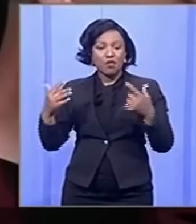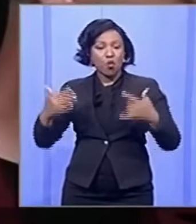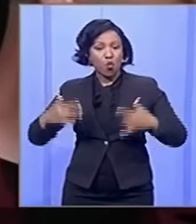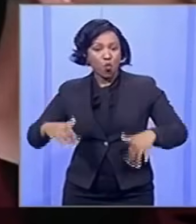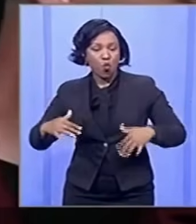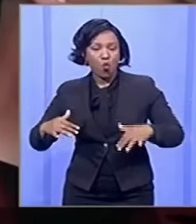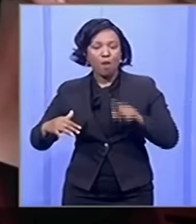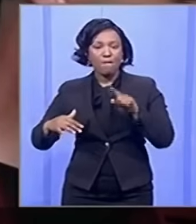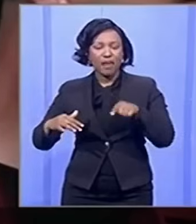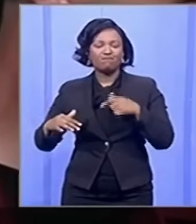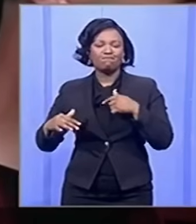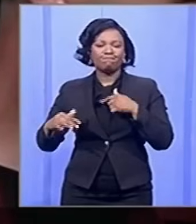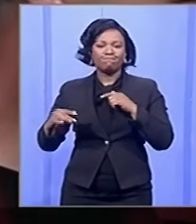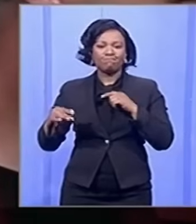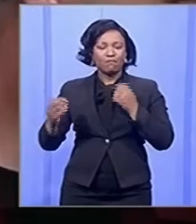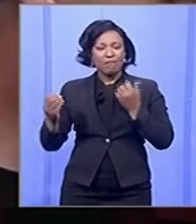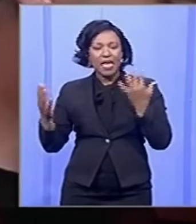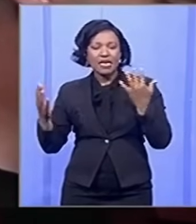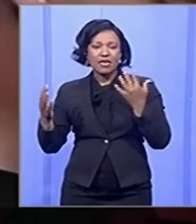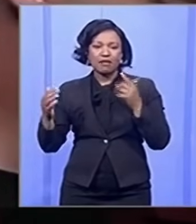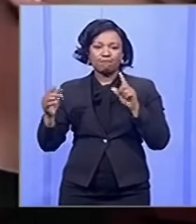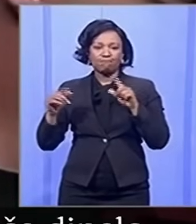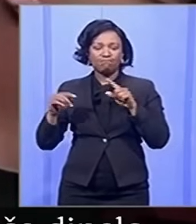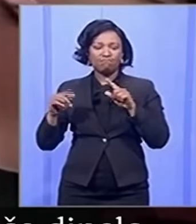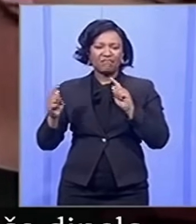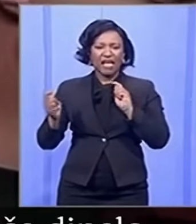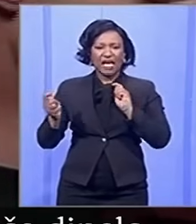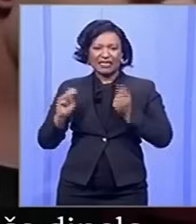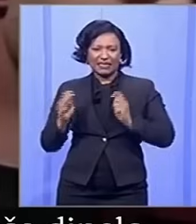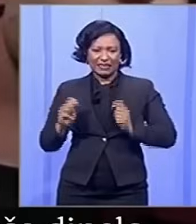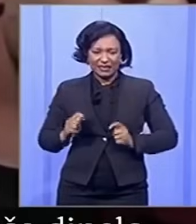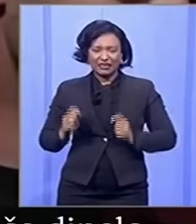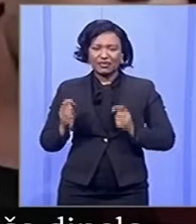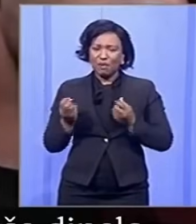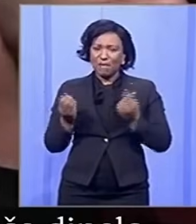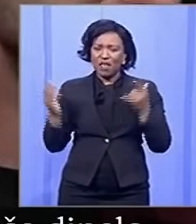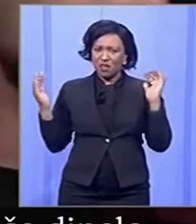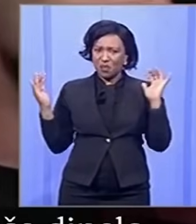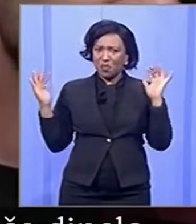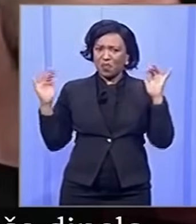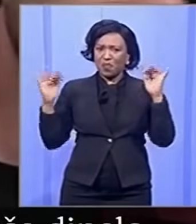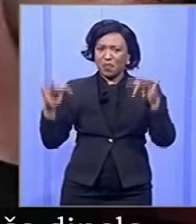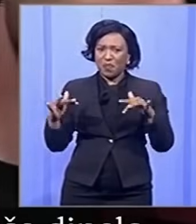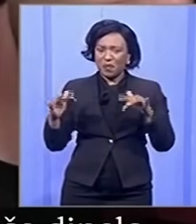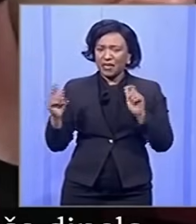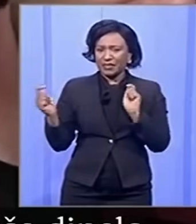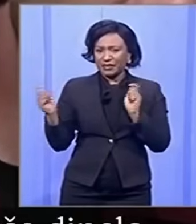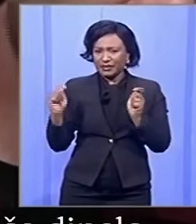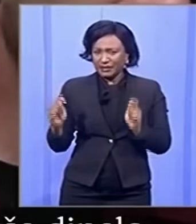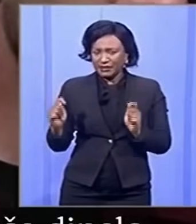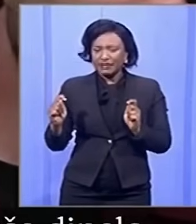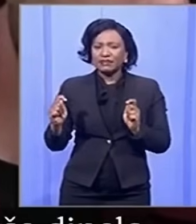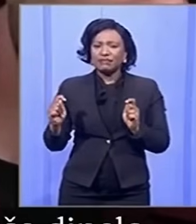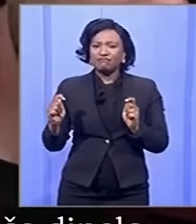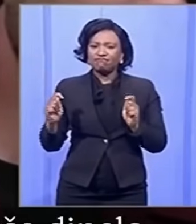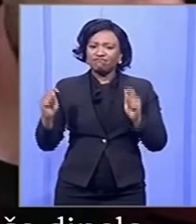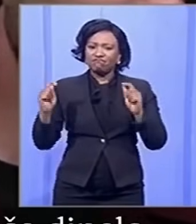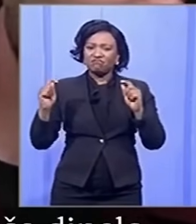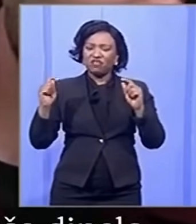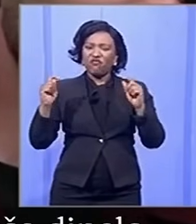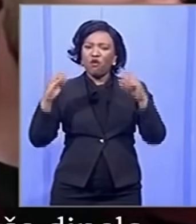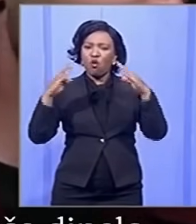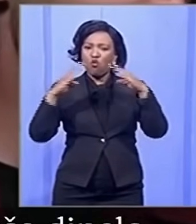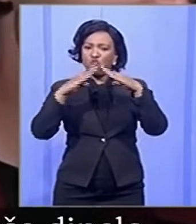adapt a lot of things, to adapt where it was dangerous for some artists, some roof, for